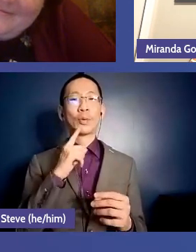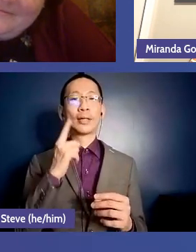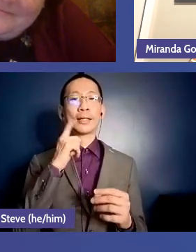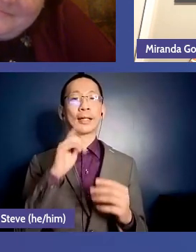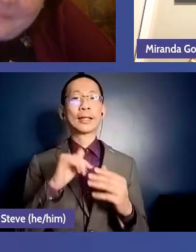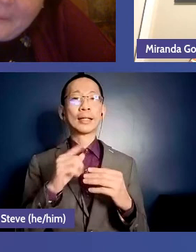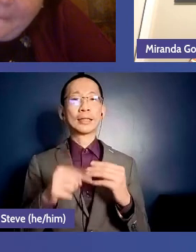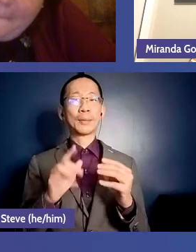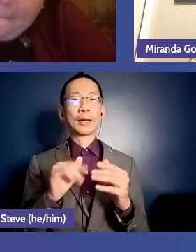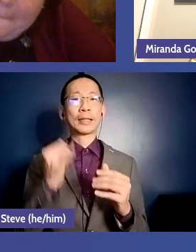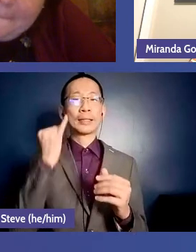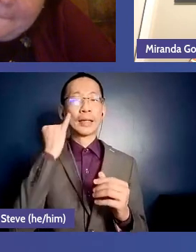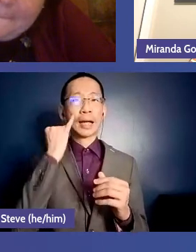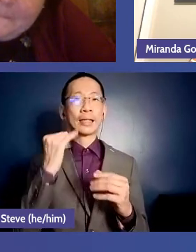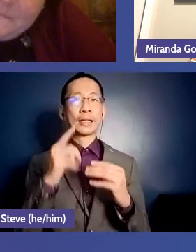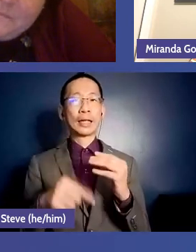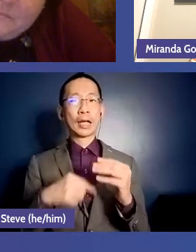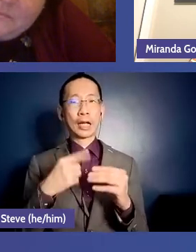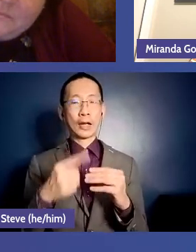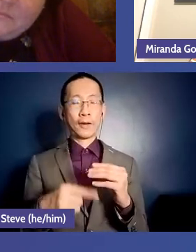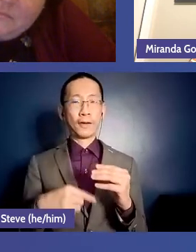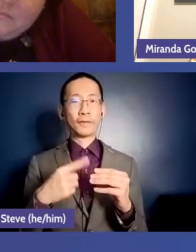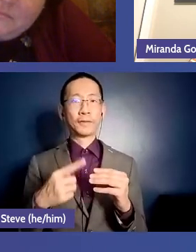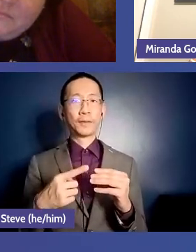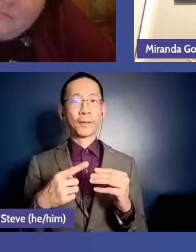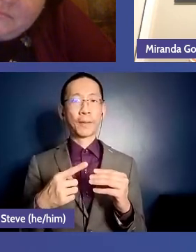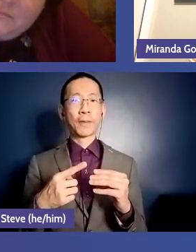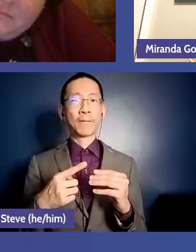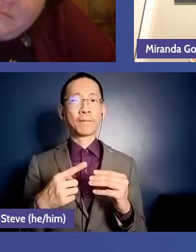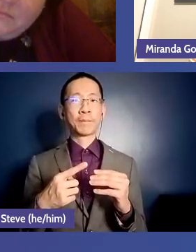about this idea of